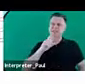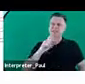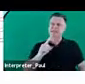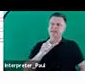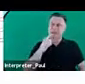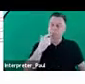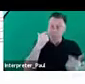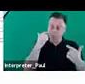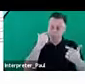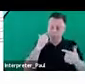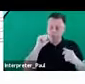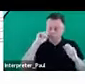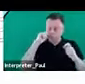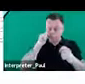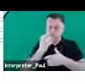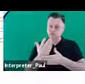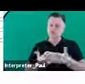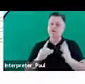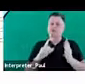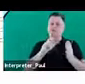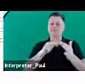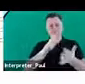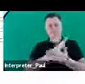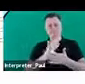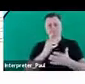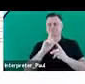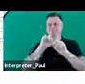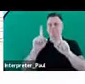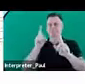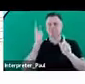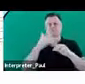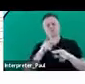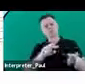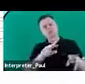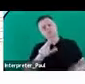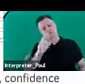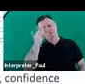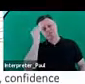story. If they're genuine mitigating circumstances, they will be taken into consideration.